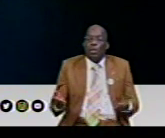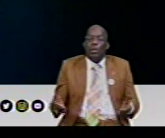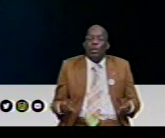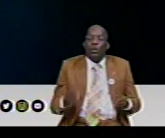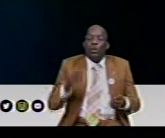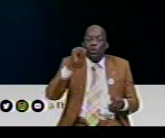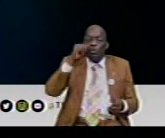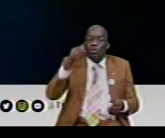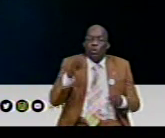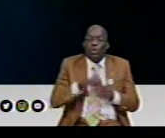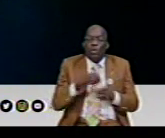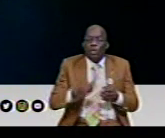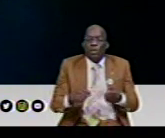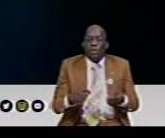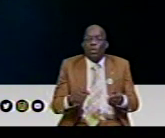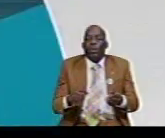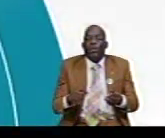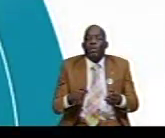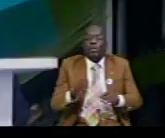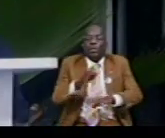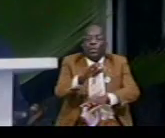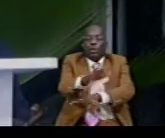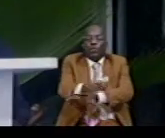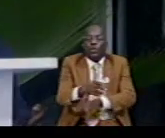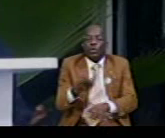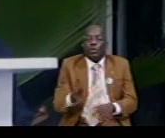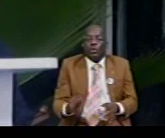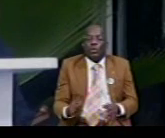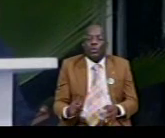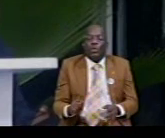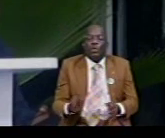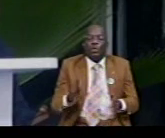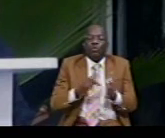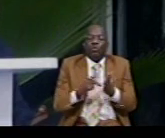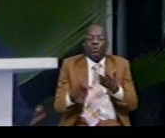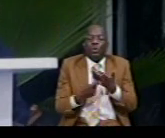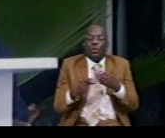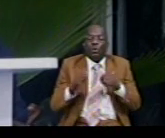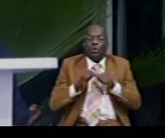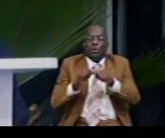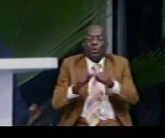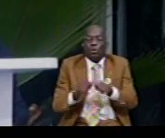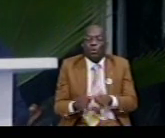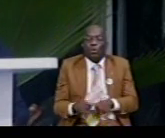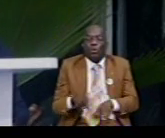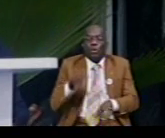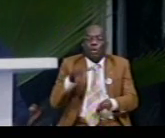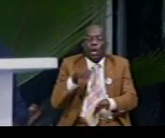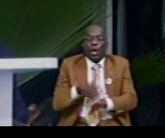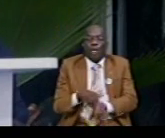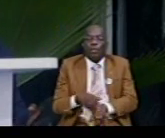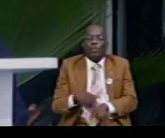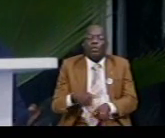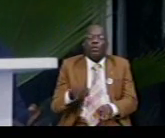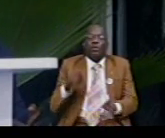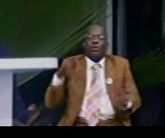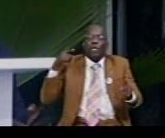evening, the crusade also kicks off at exactly 5